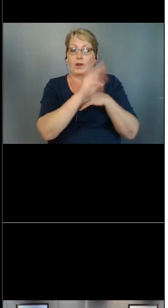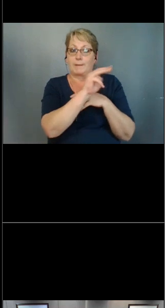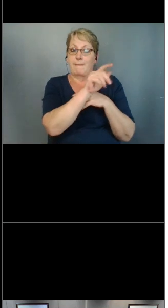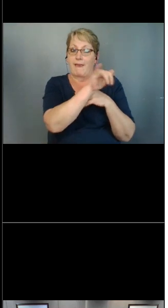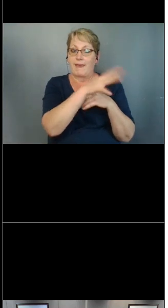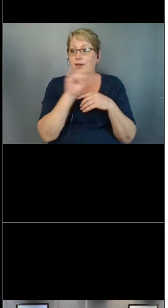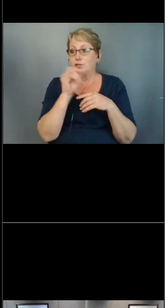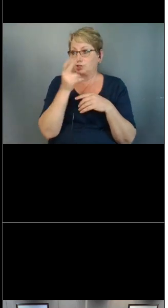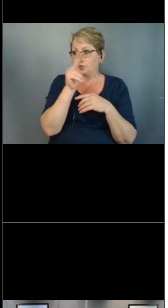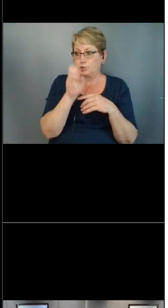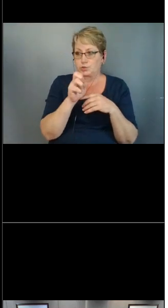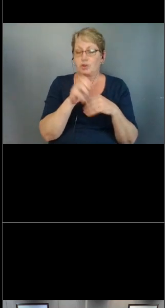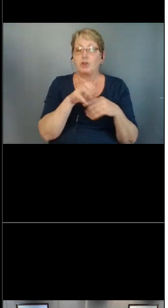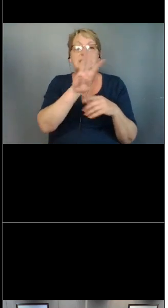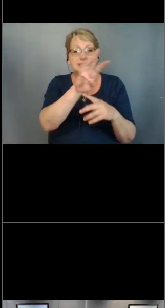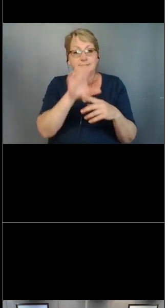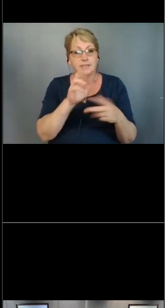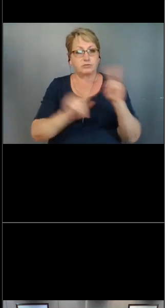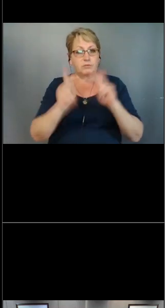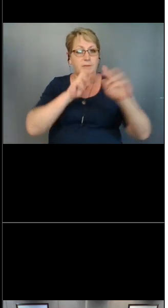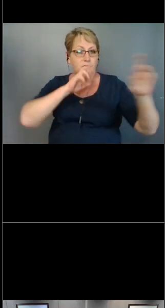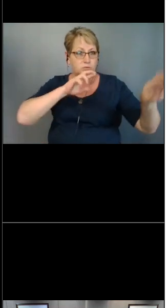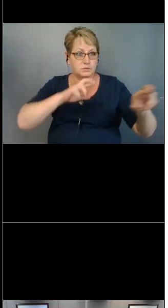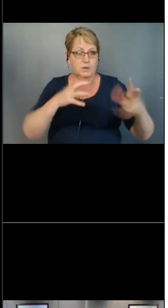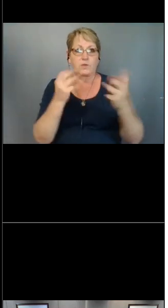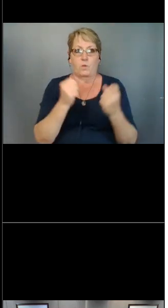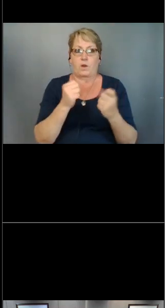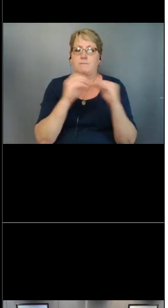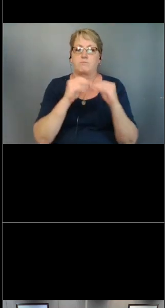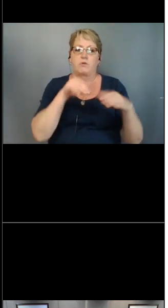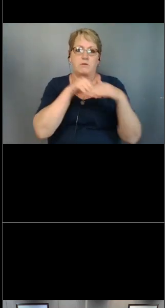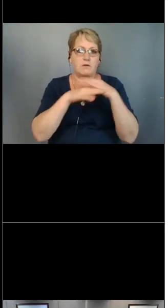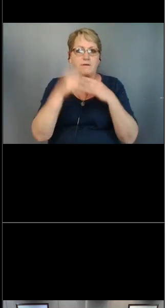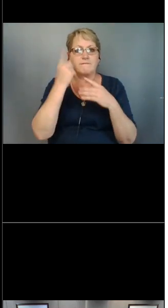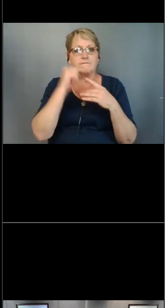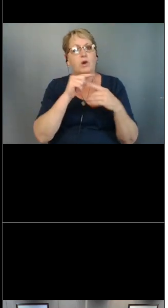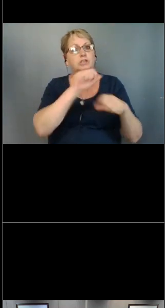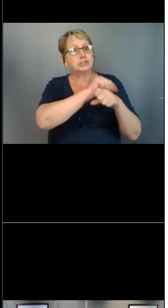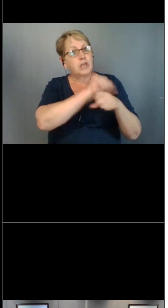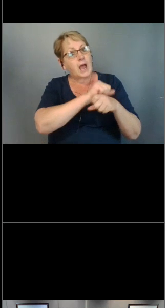respondents. Individuals noted a desire for increased access to suburban jobs and shopping,